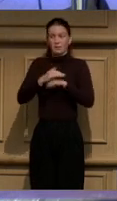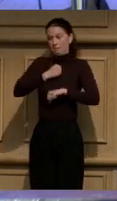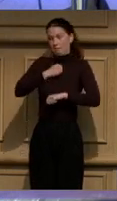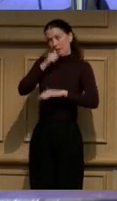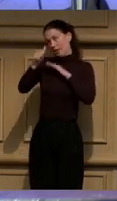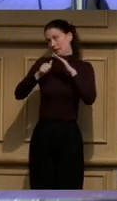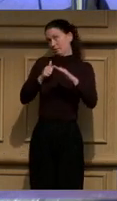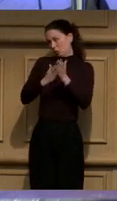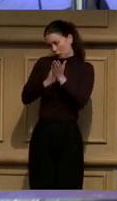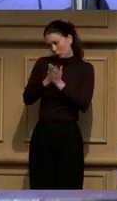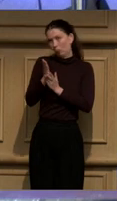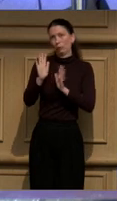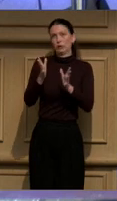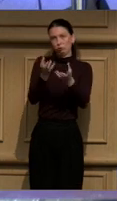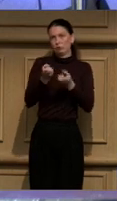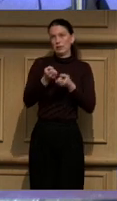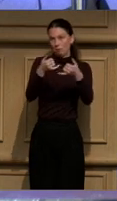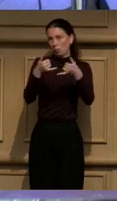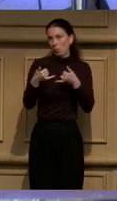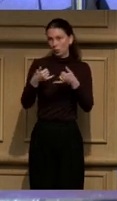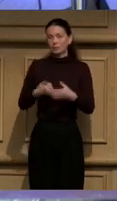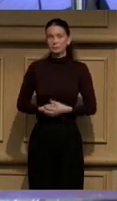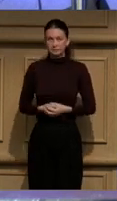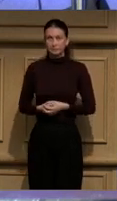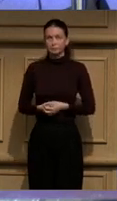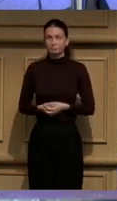receiving the award. Mm-hmm. Excellent.